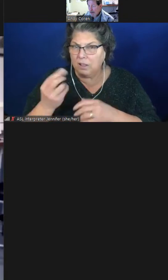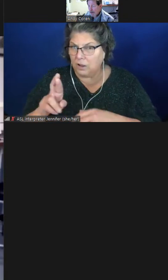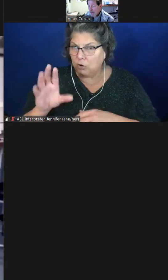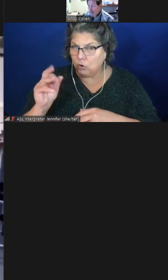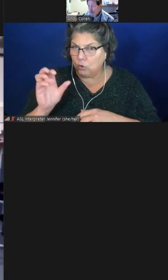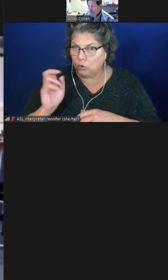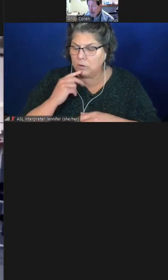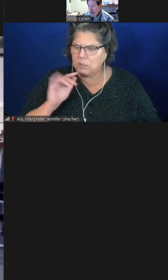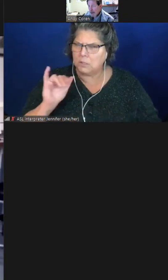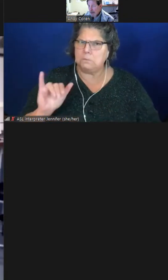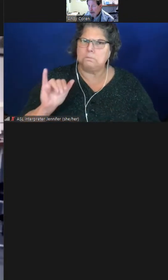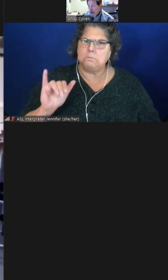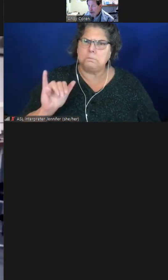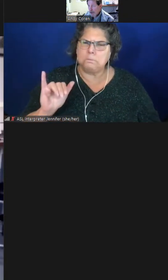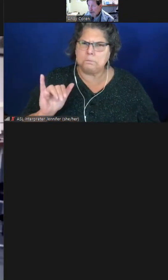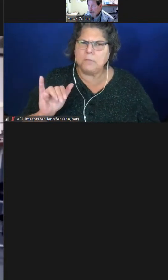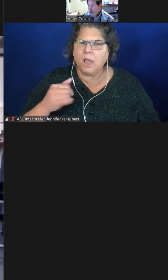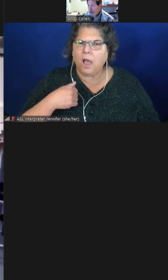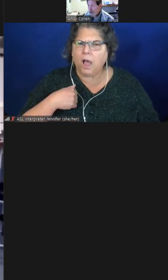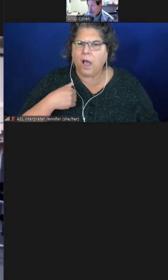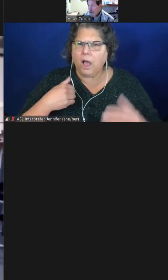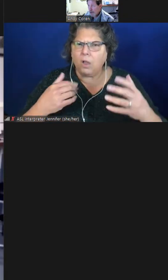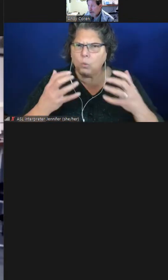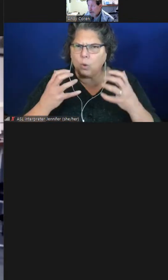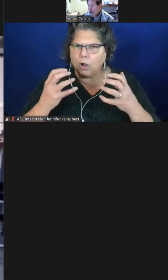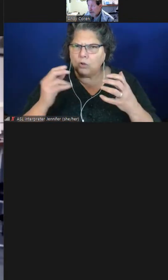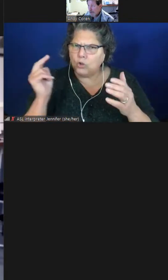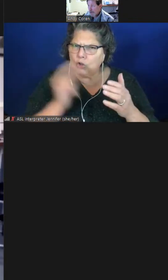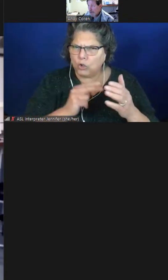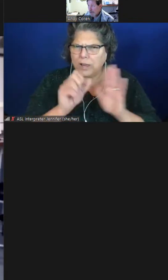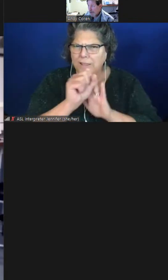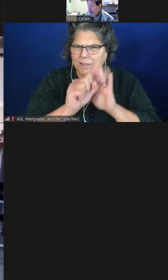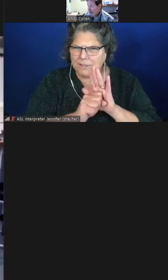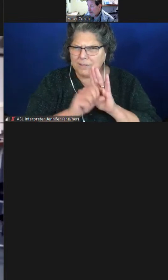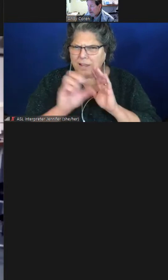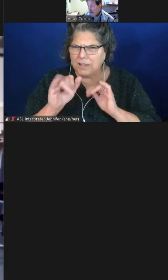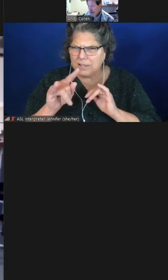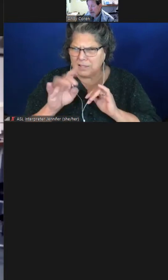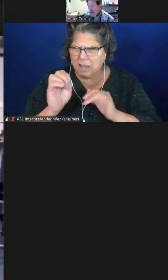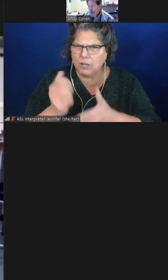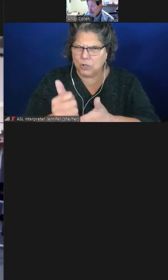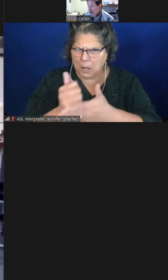can, go to the state site to help me with that.